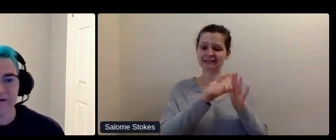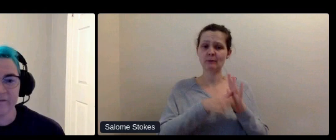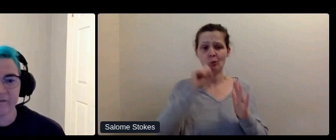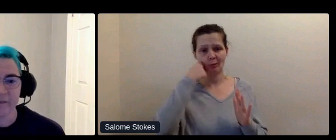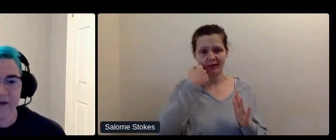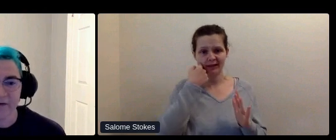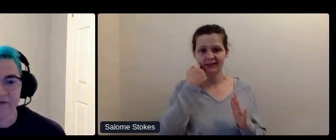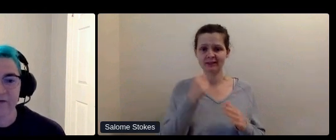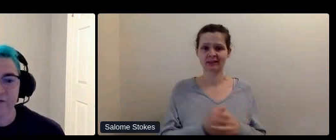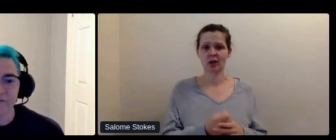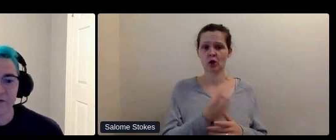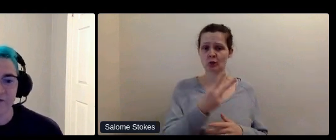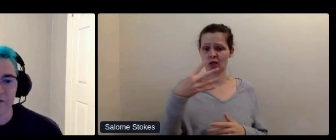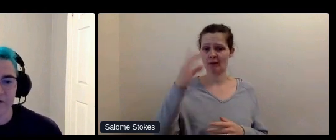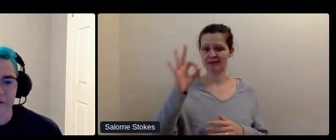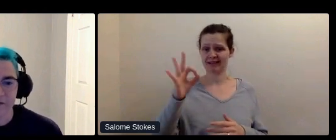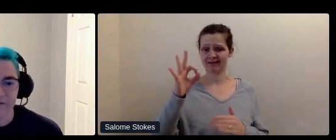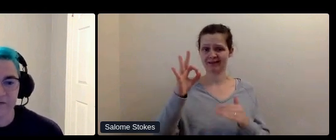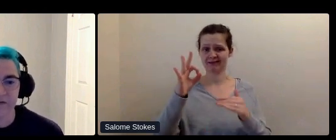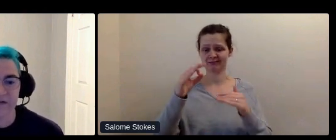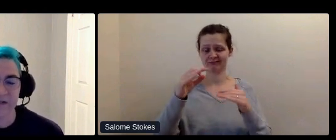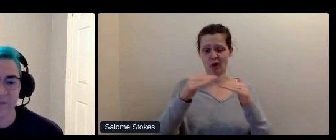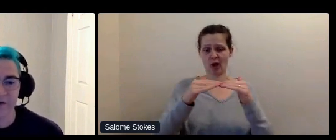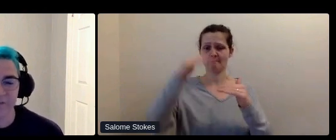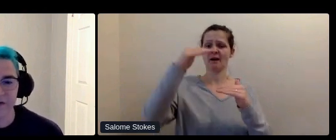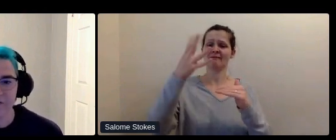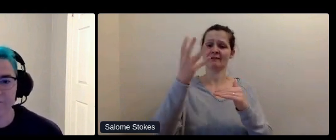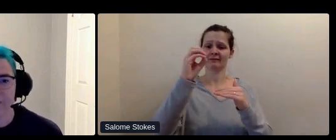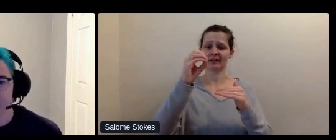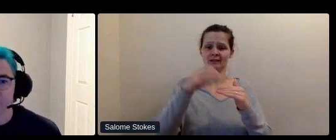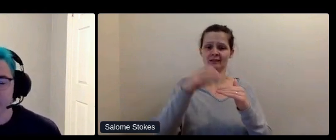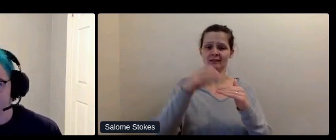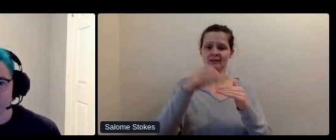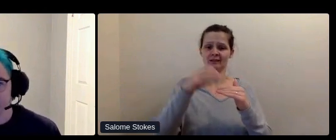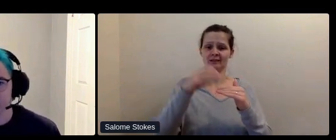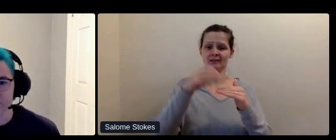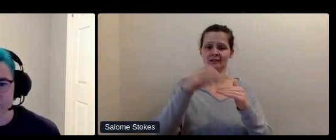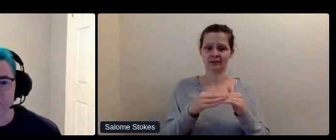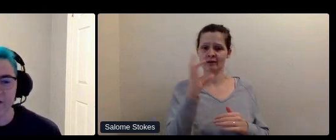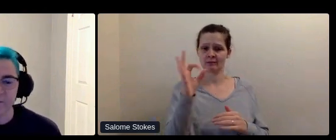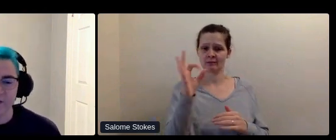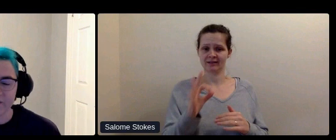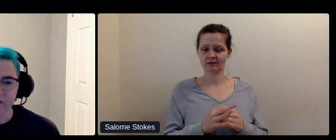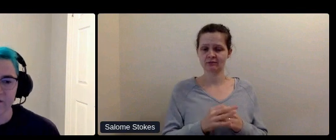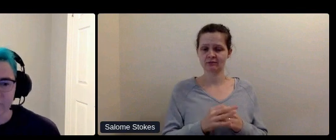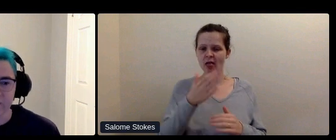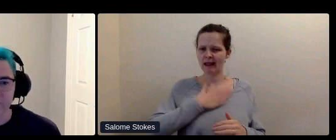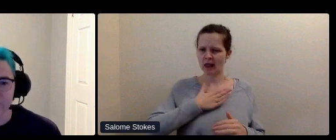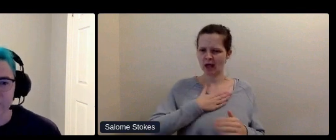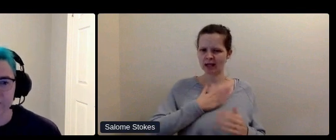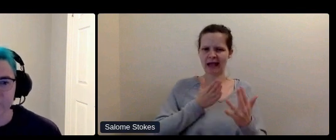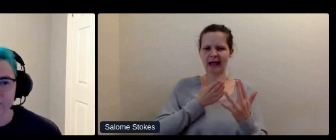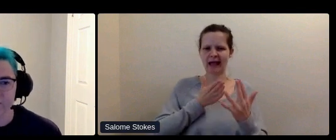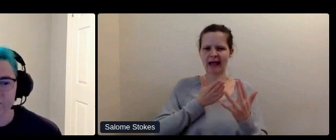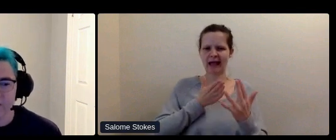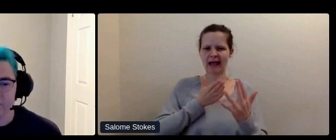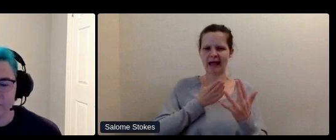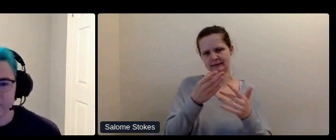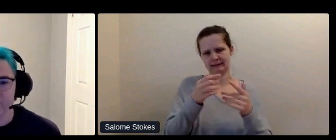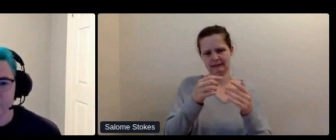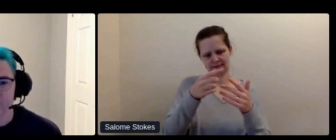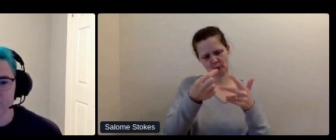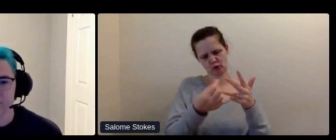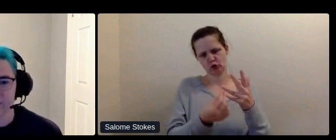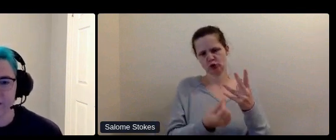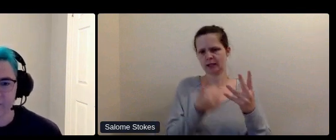43% of players use features that are exclusive to the accessibility menu. And this will fluctuate over time, but these are kind of some general things that we look